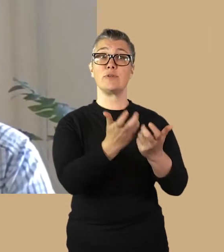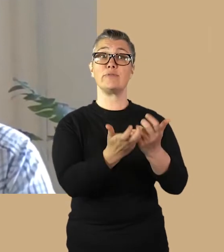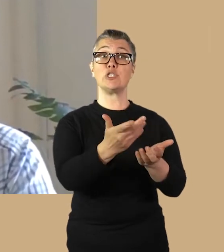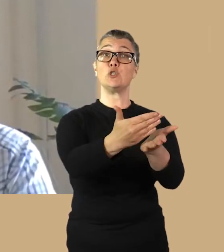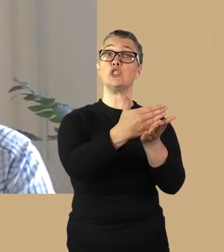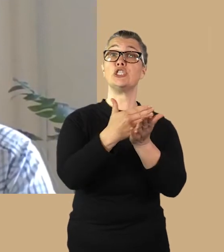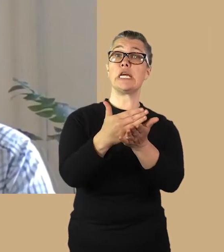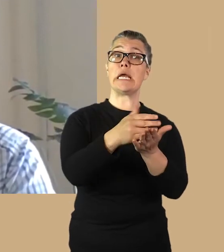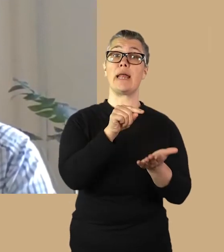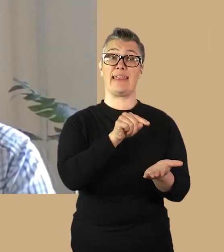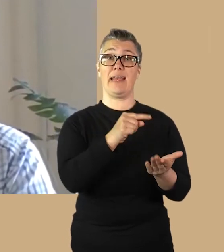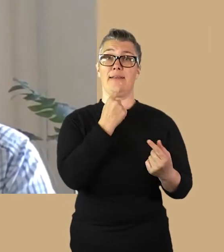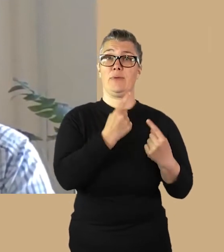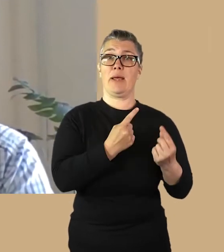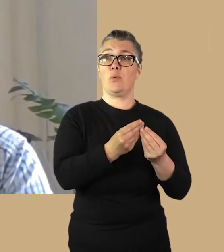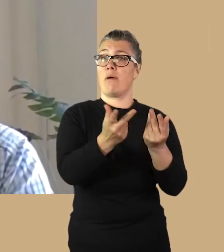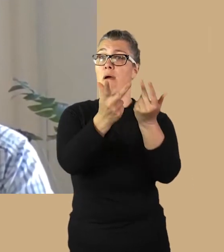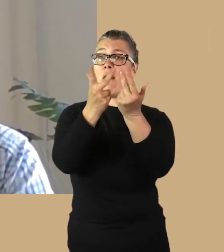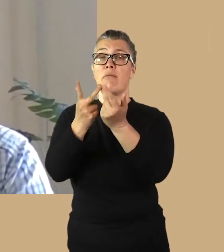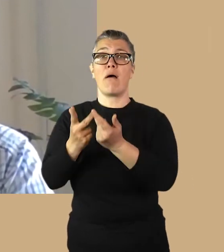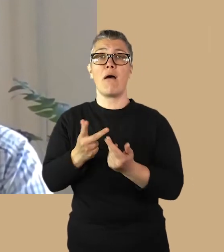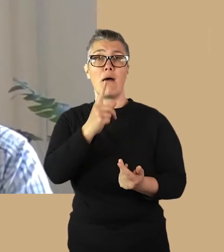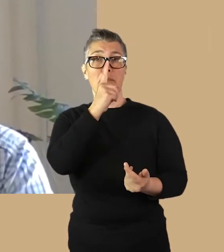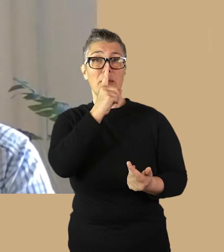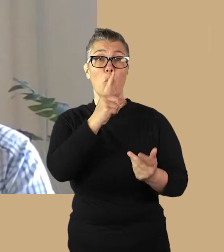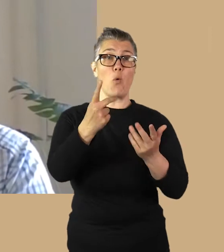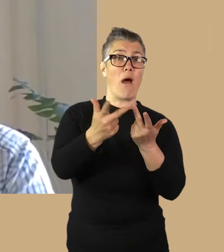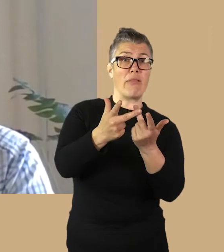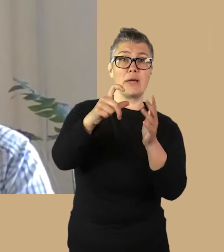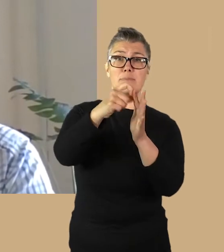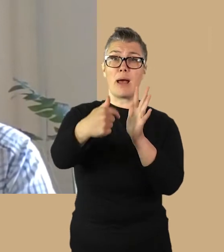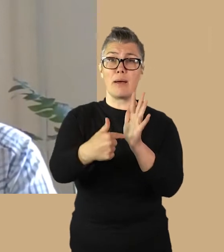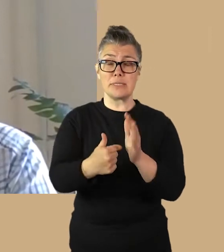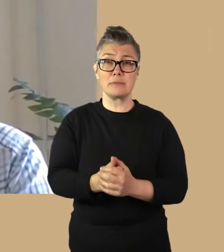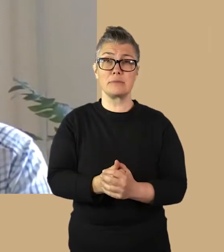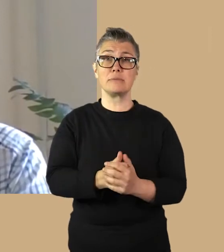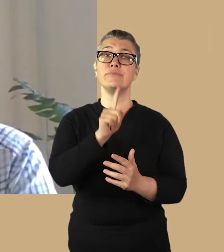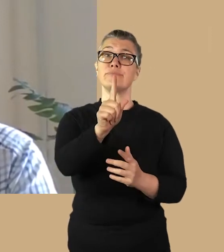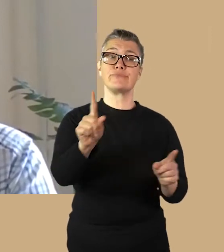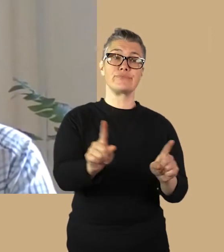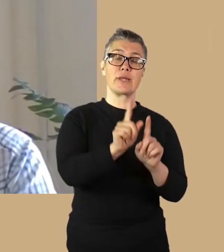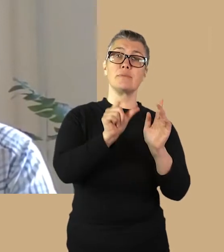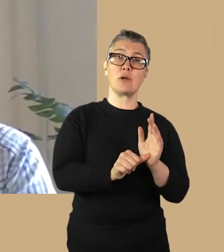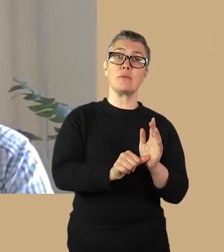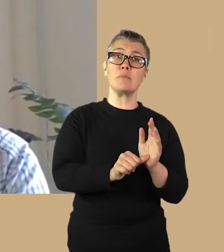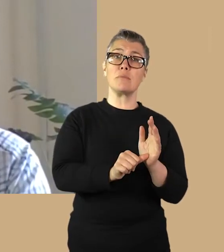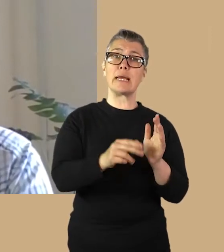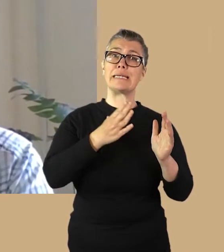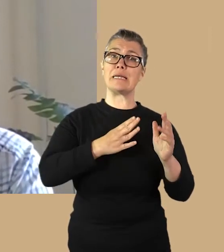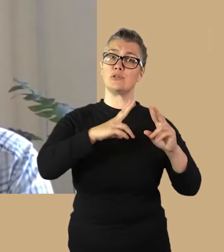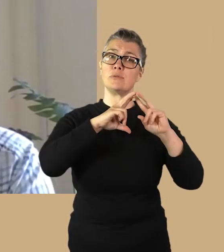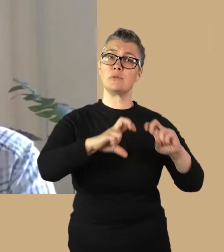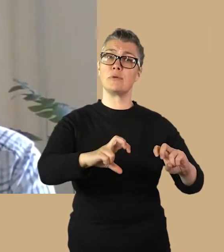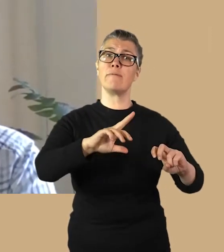universities to share those information with other departments. But at the same time, that need to